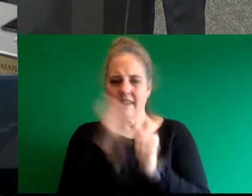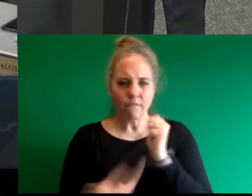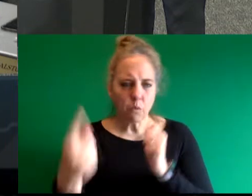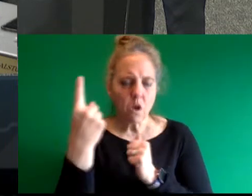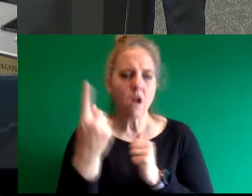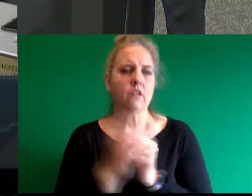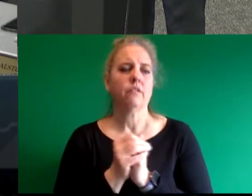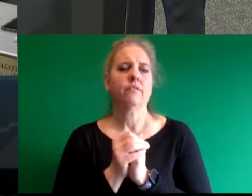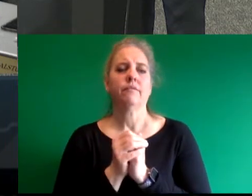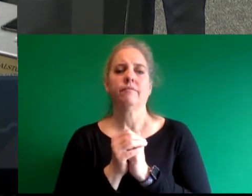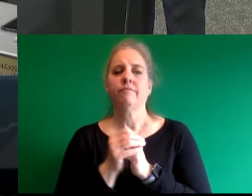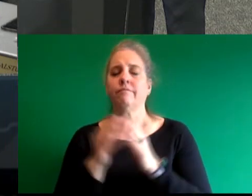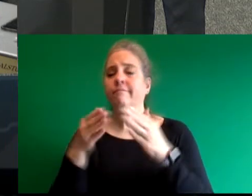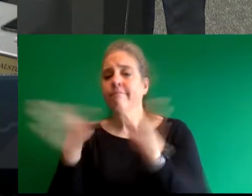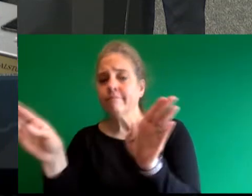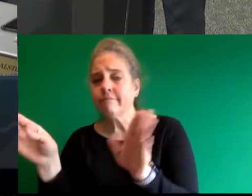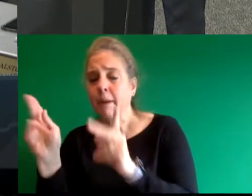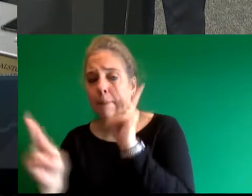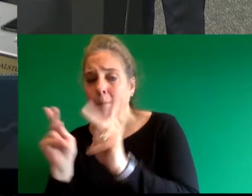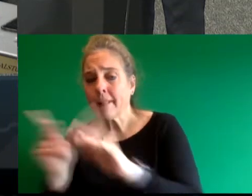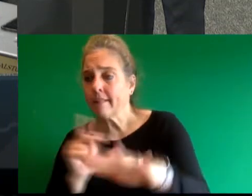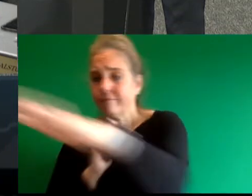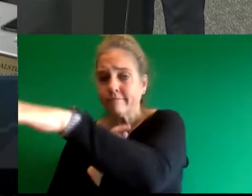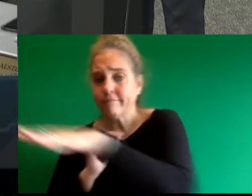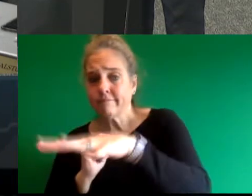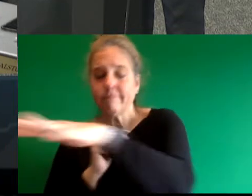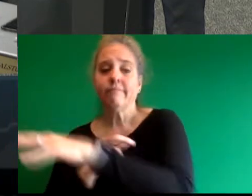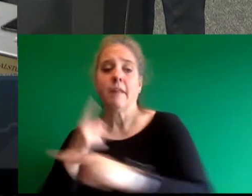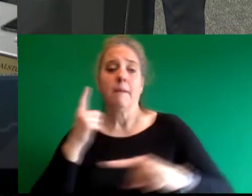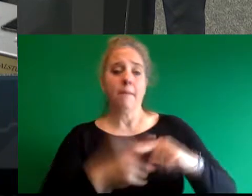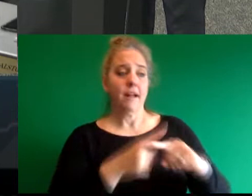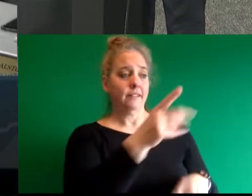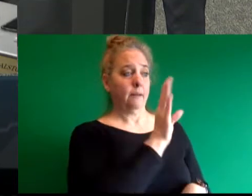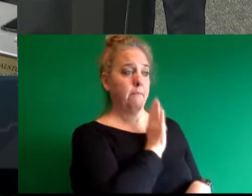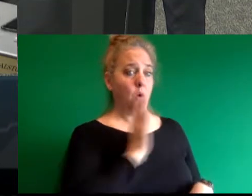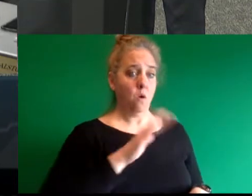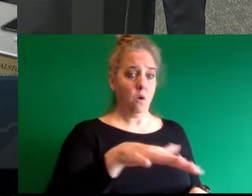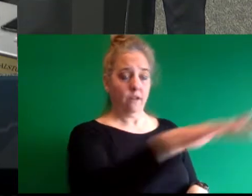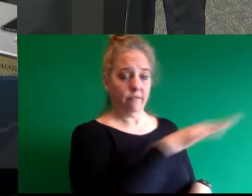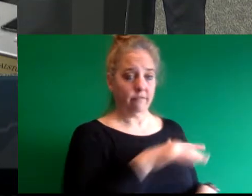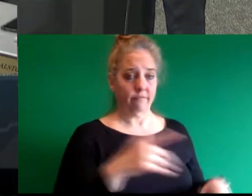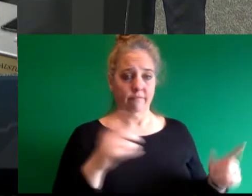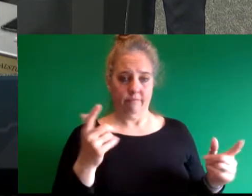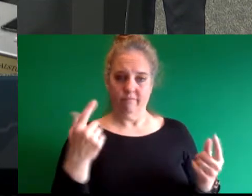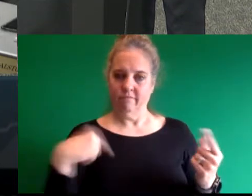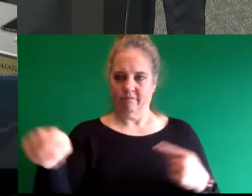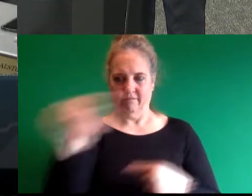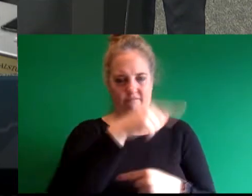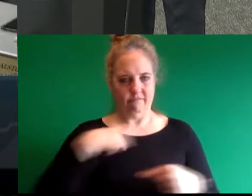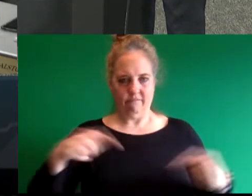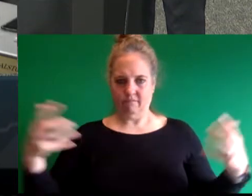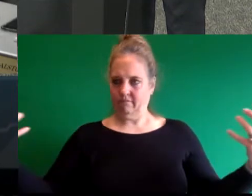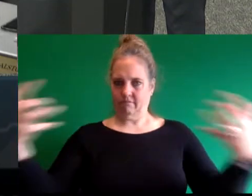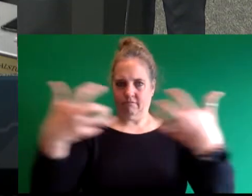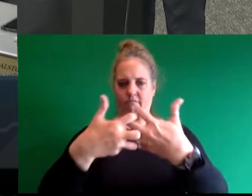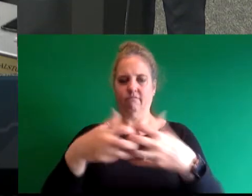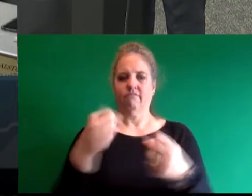members, be safe in one space and open and accessible. That just means a lot that we